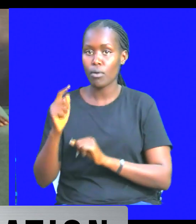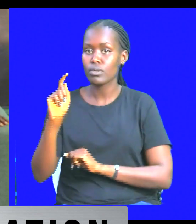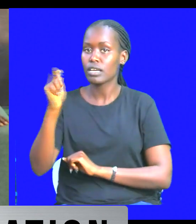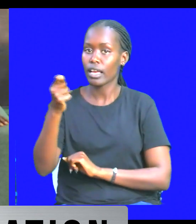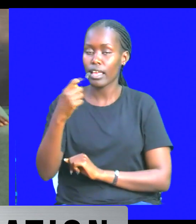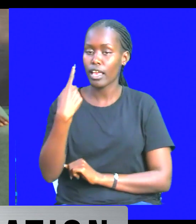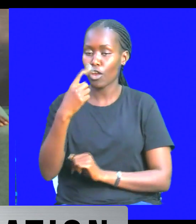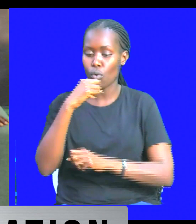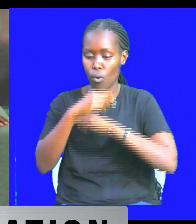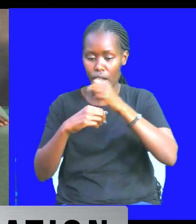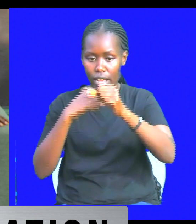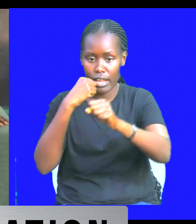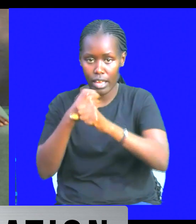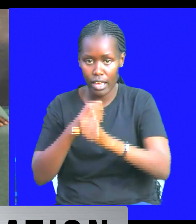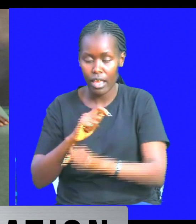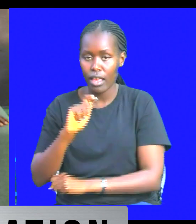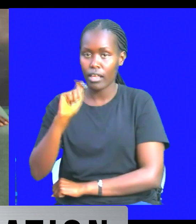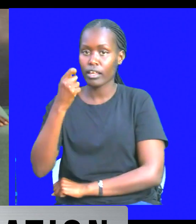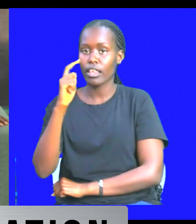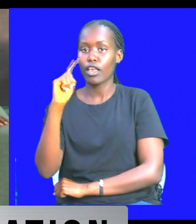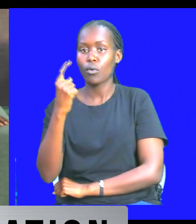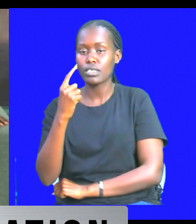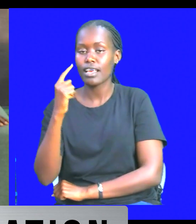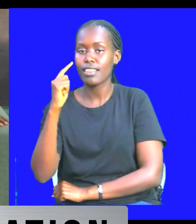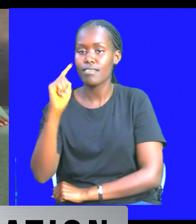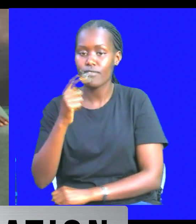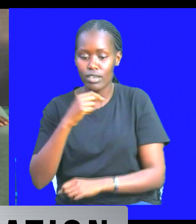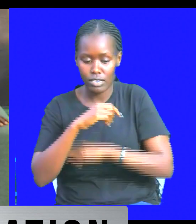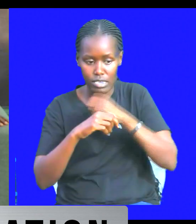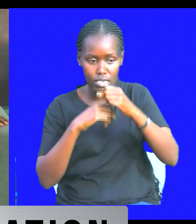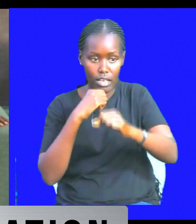kwanza. Kenya kwanza in its first year of